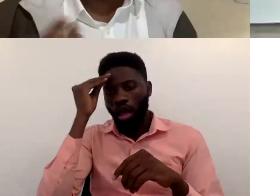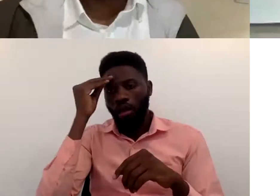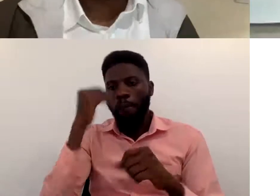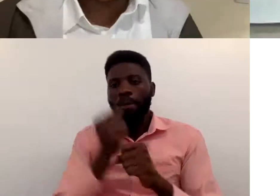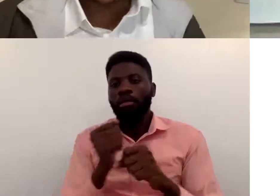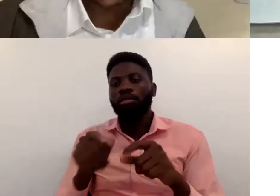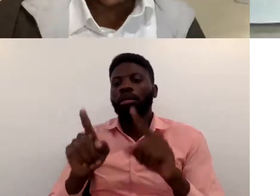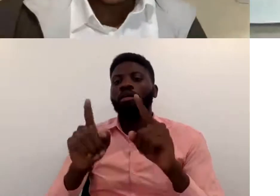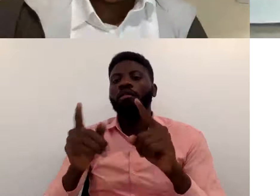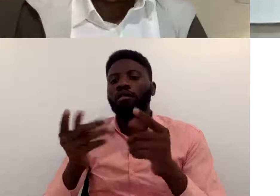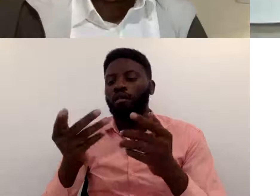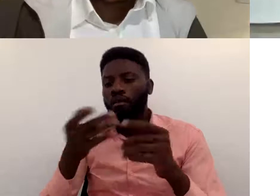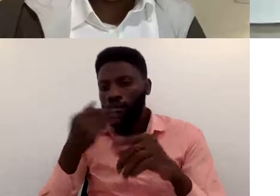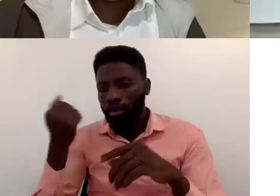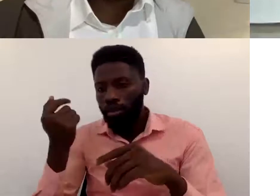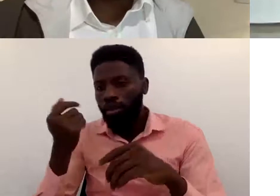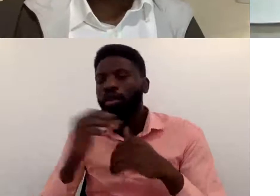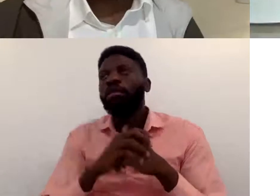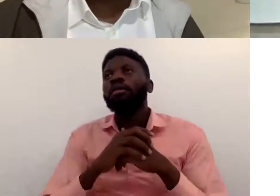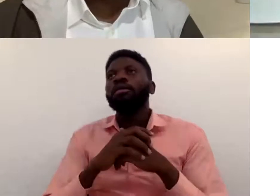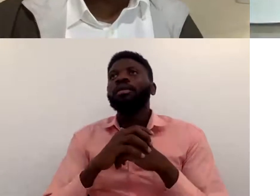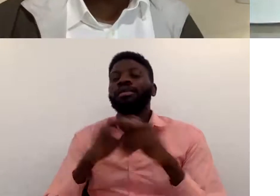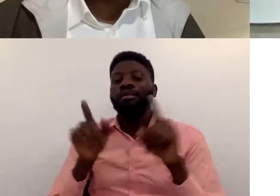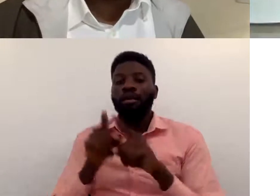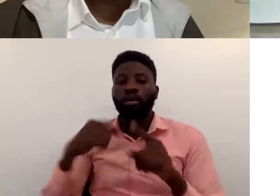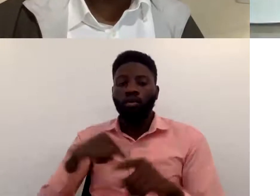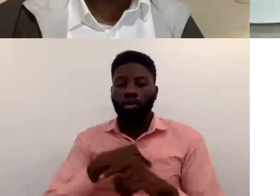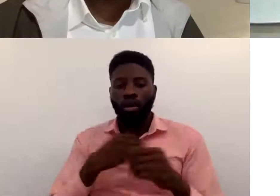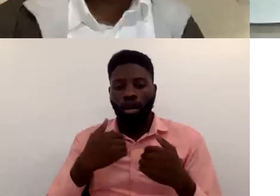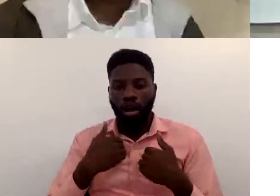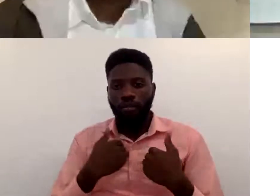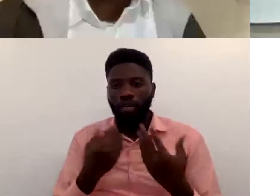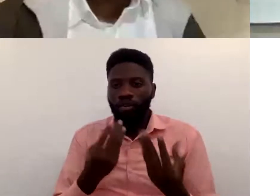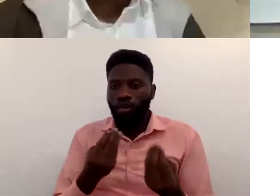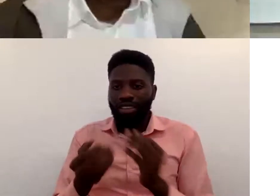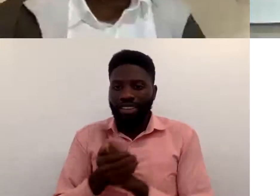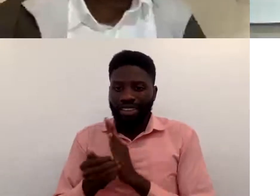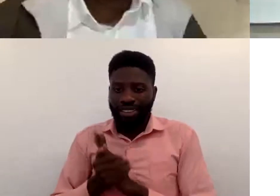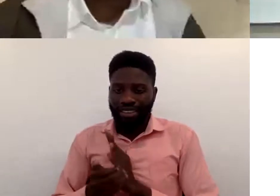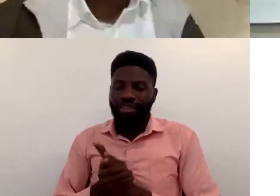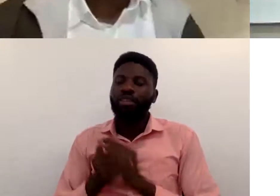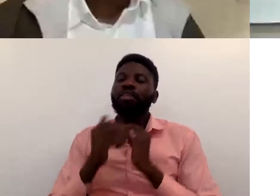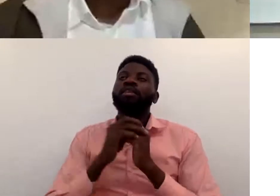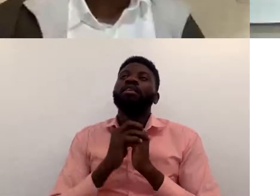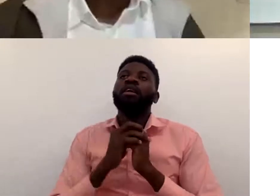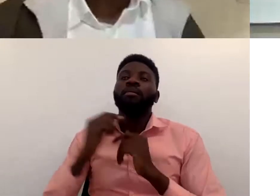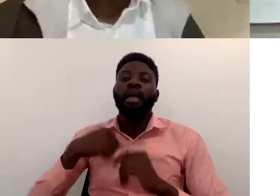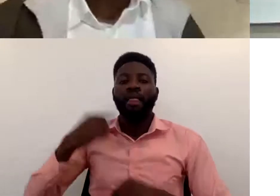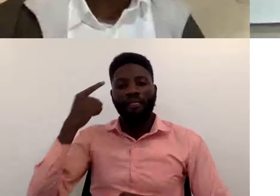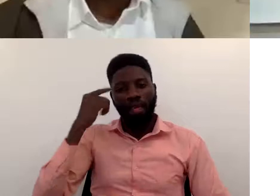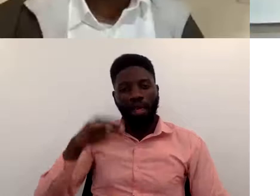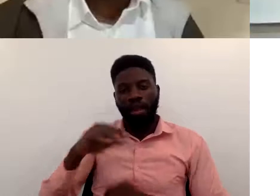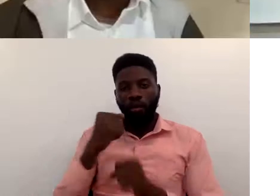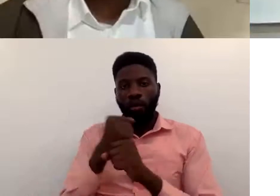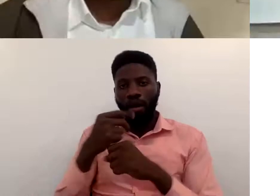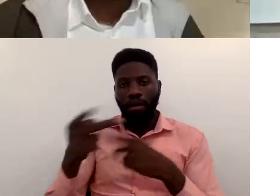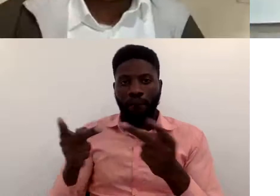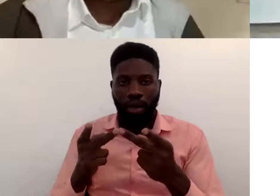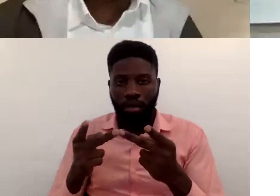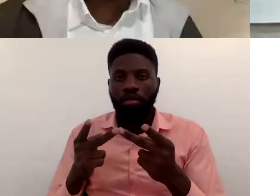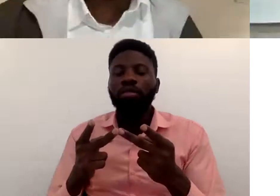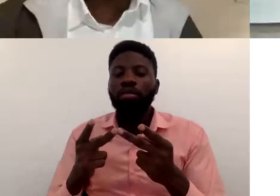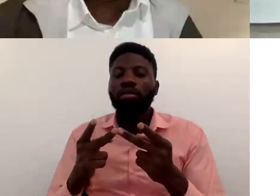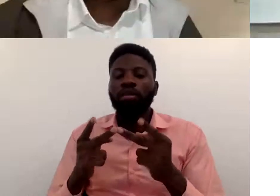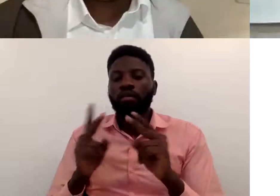themselves better. We also have soft skills, and I think in the workplace, it becomes